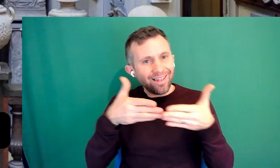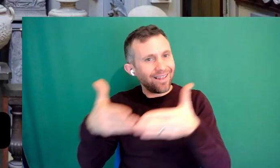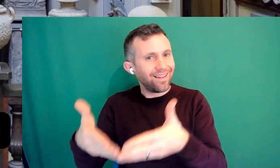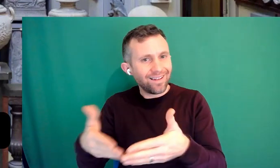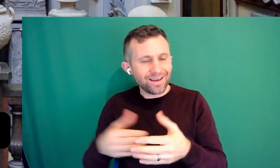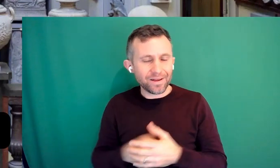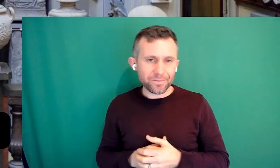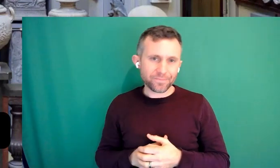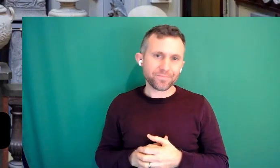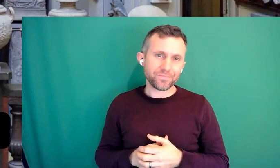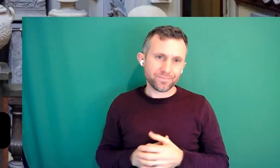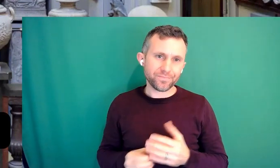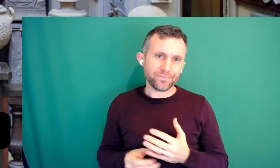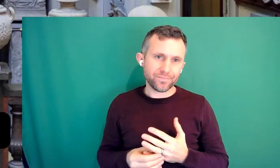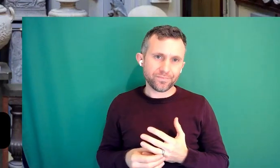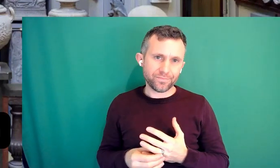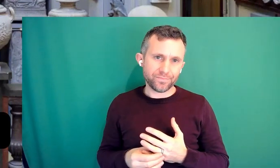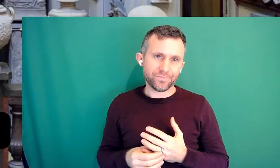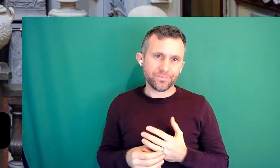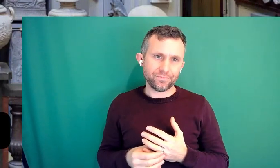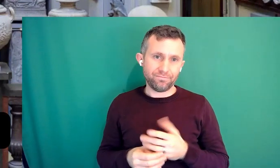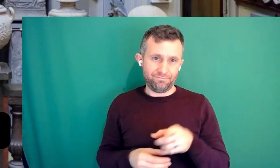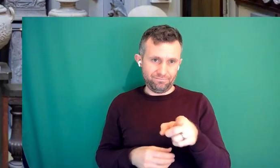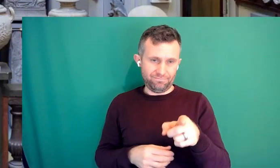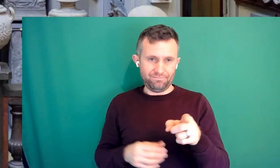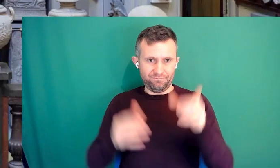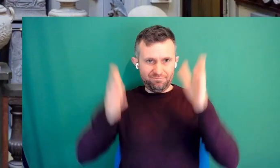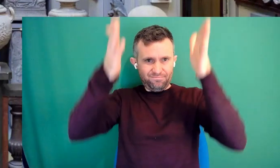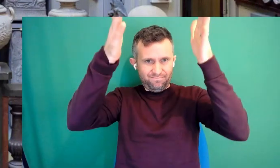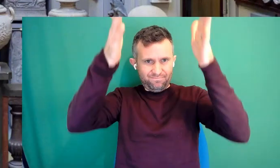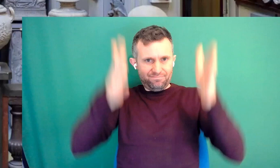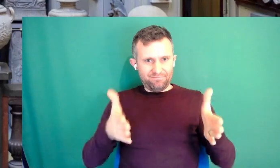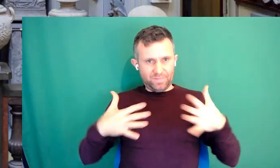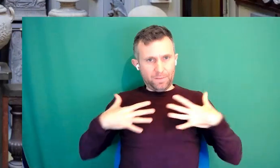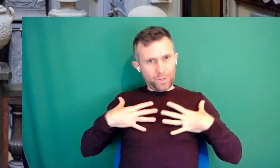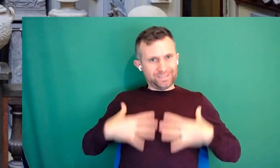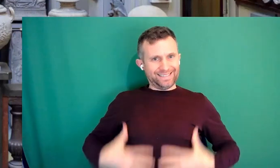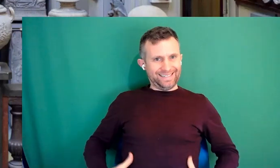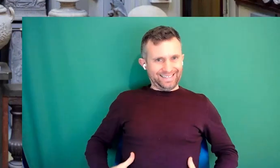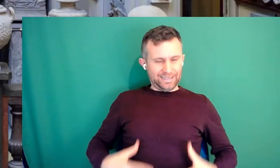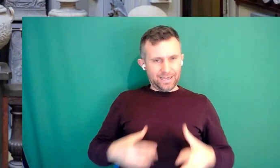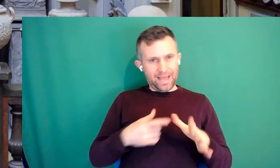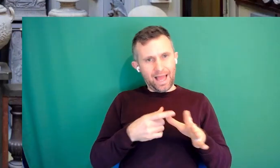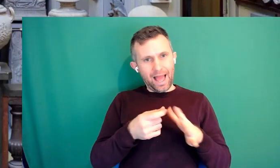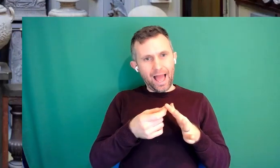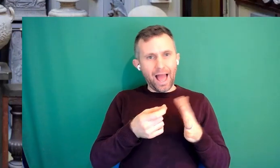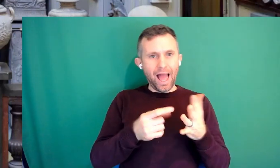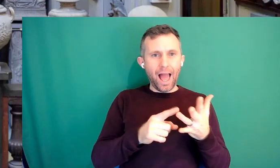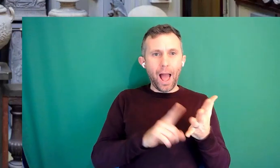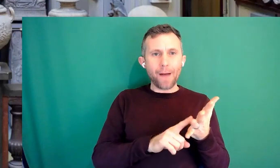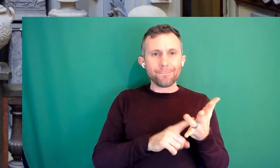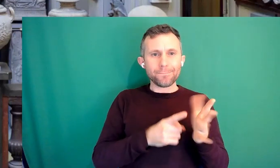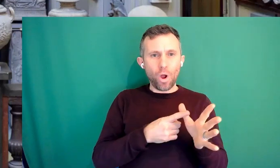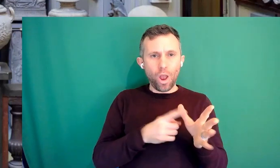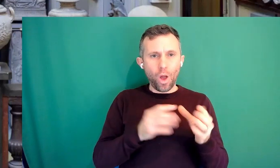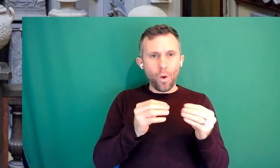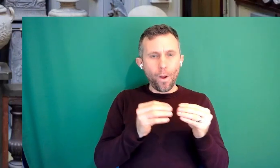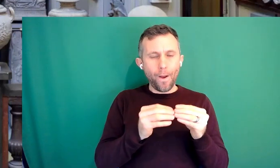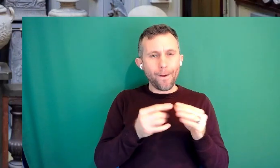Soane here looks across his vast collection. His bust was made by Francis